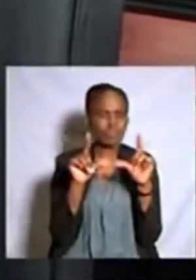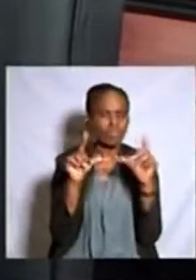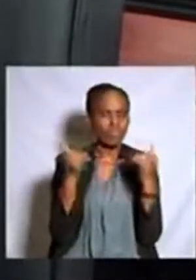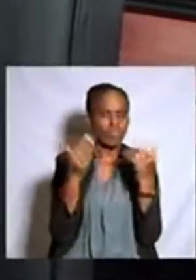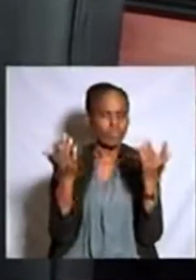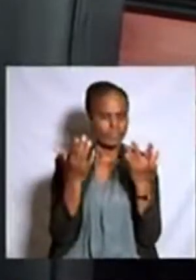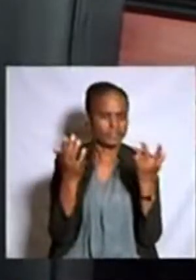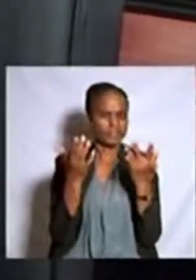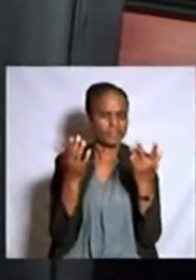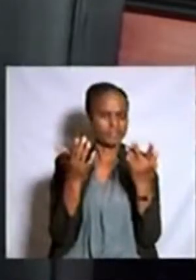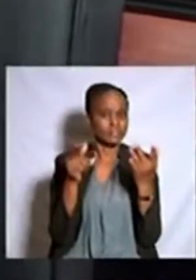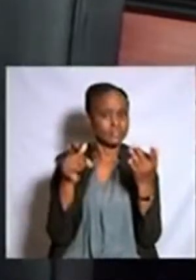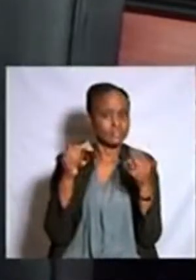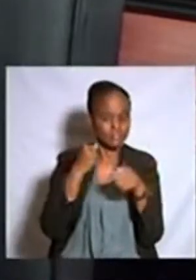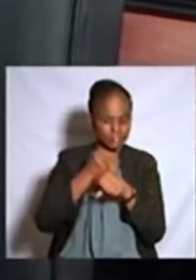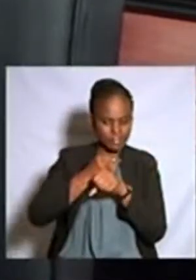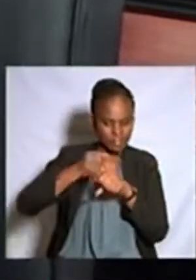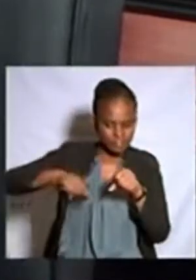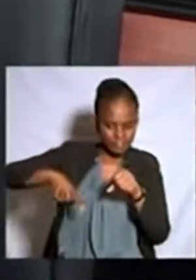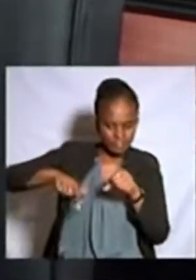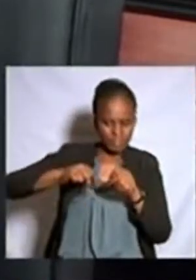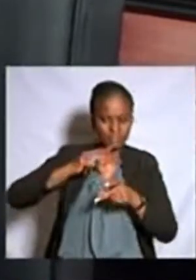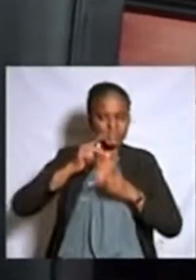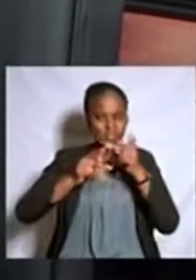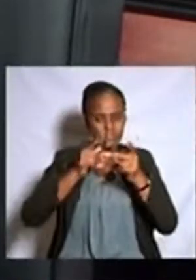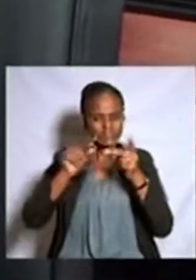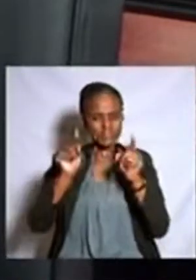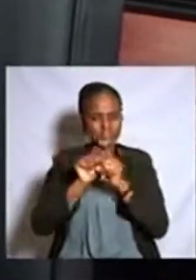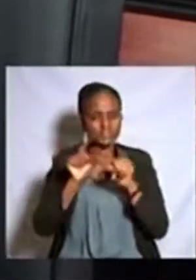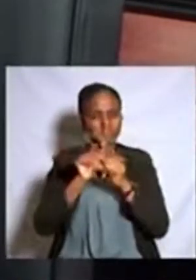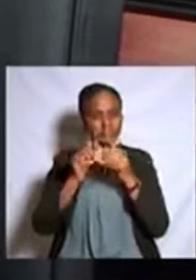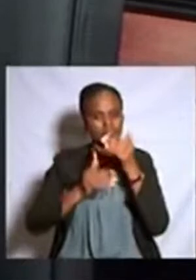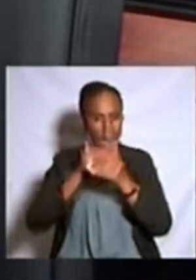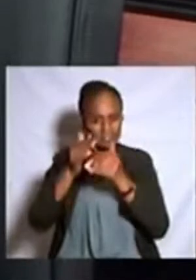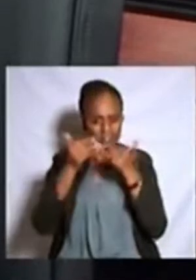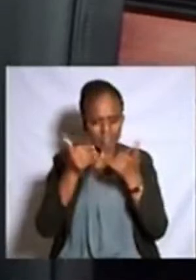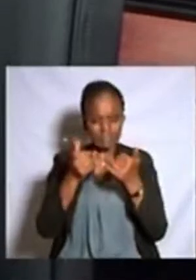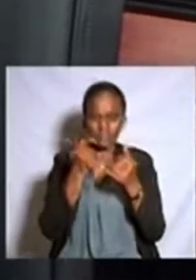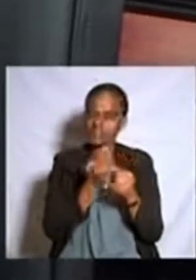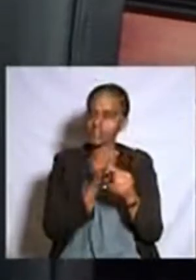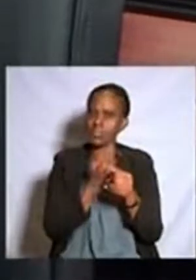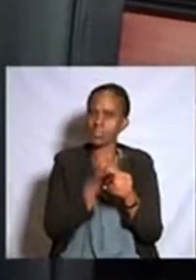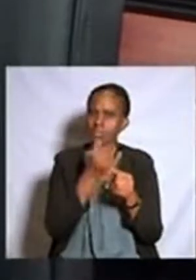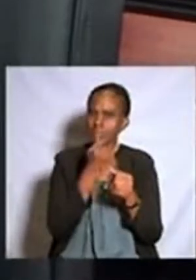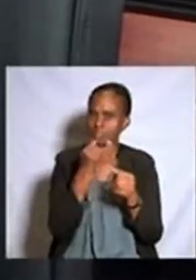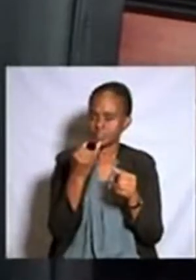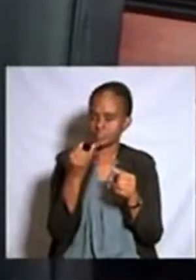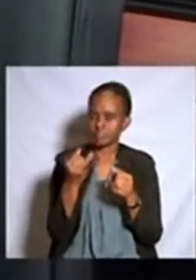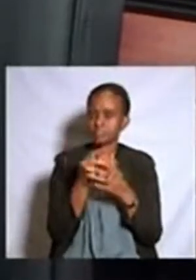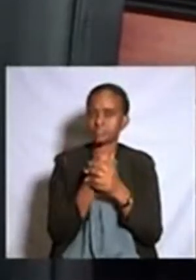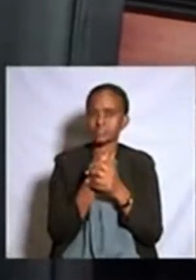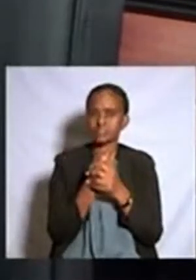that delayed the process. And then the next one, I think, is just an issue of